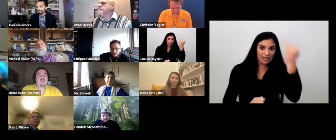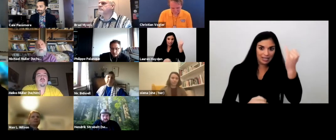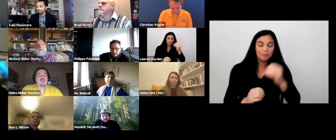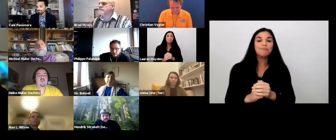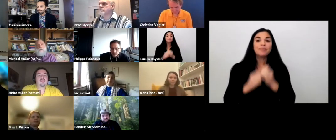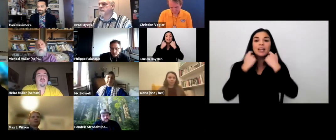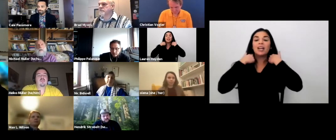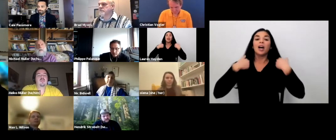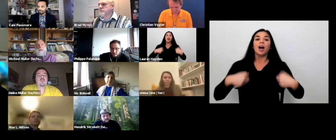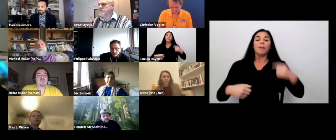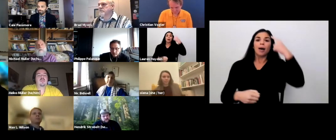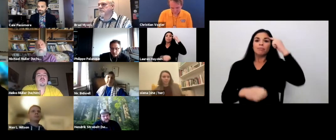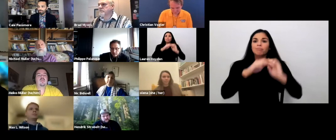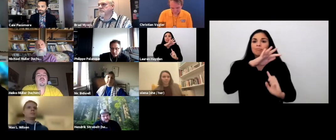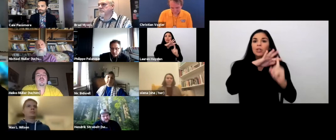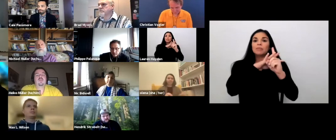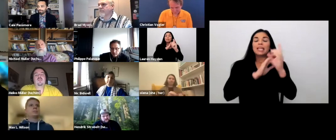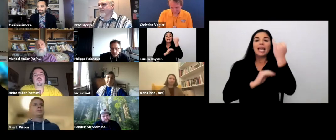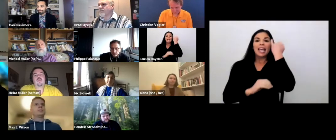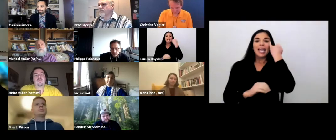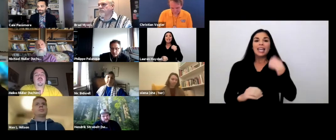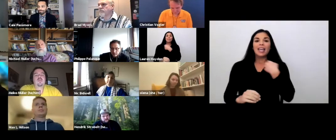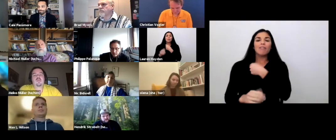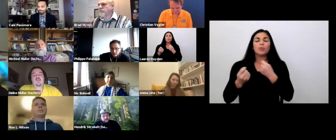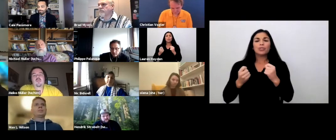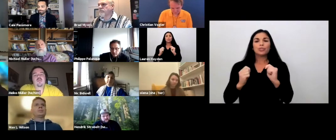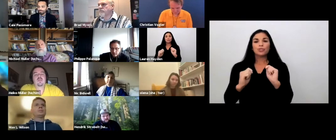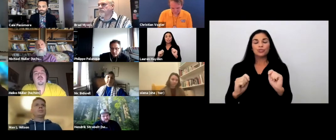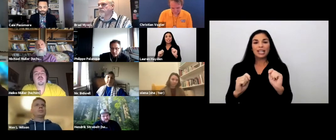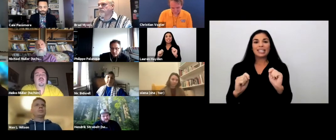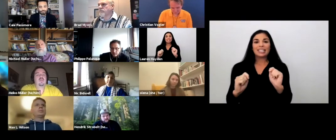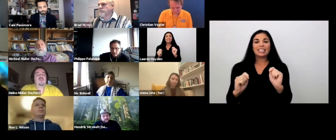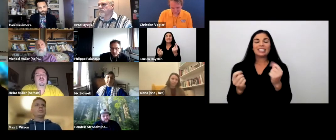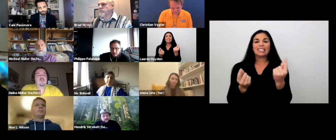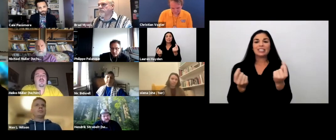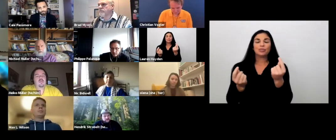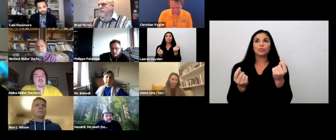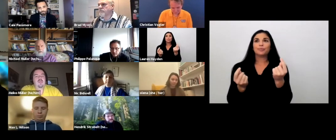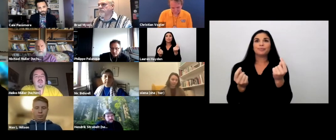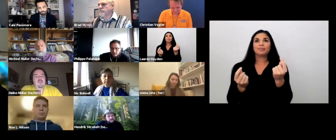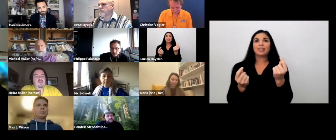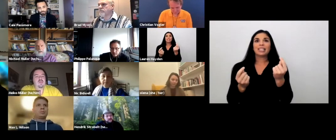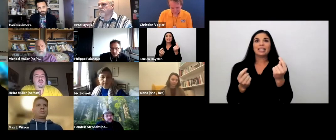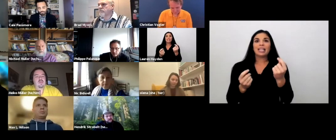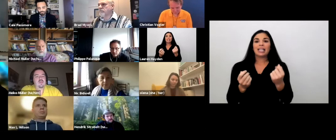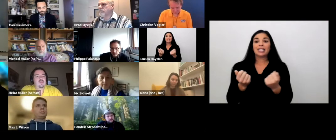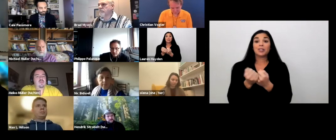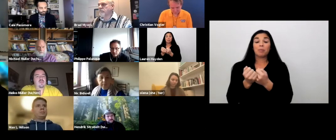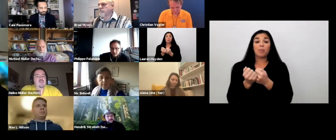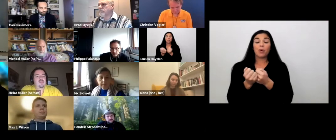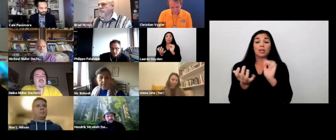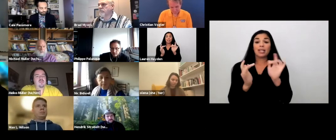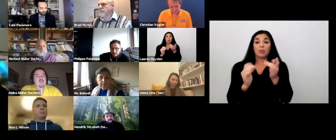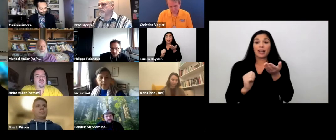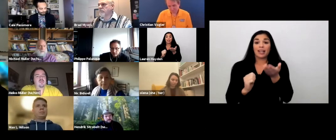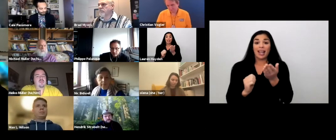that if we are trying to do support networking at the conference,